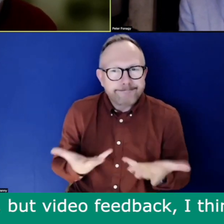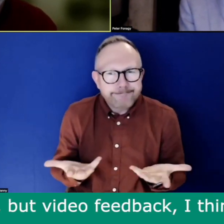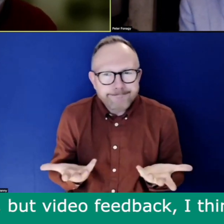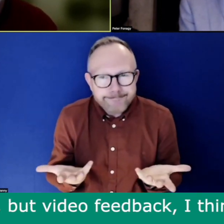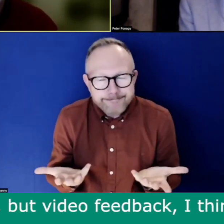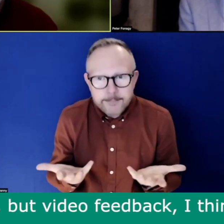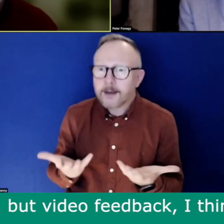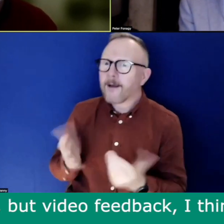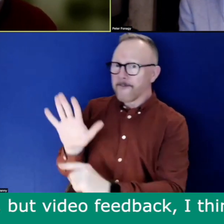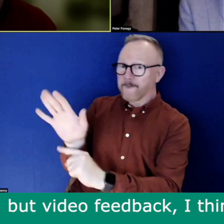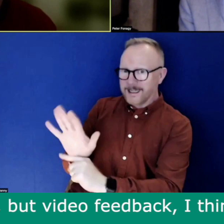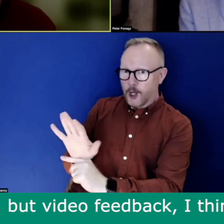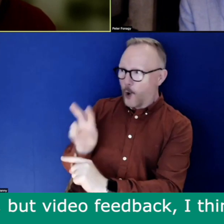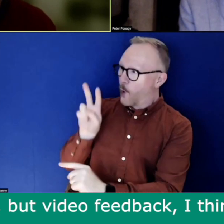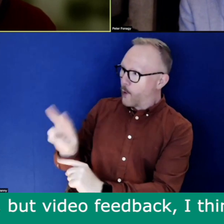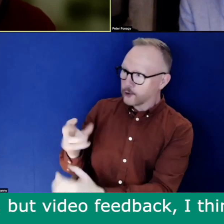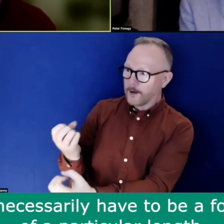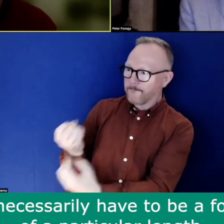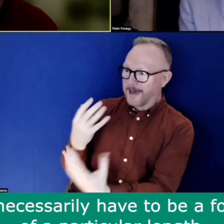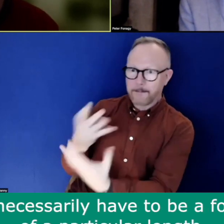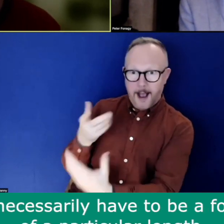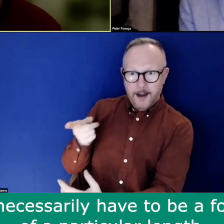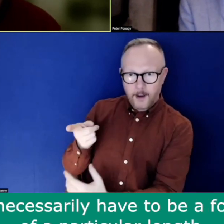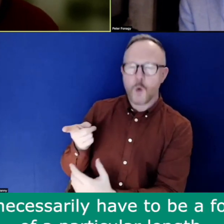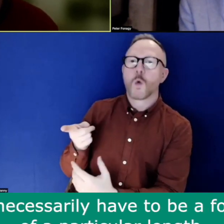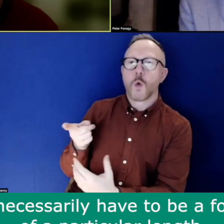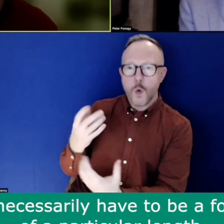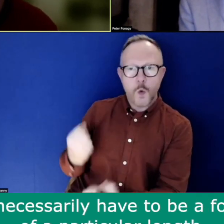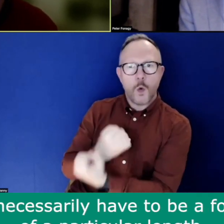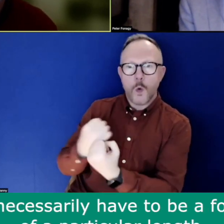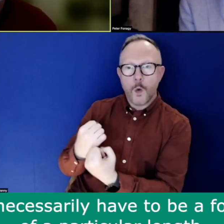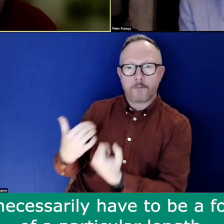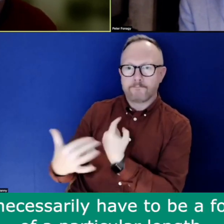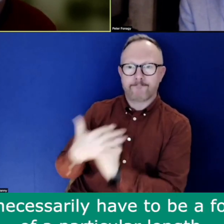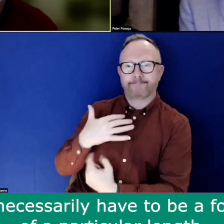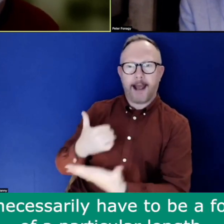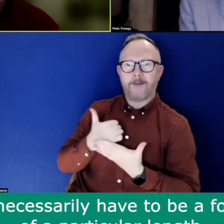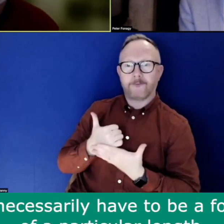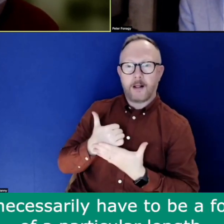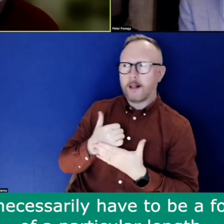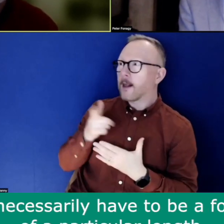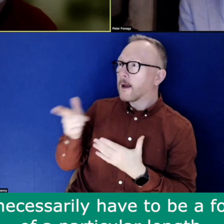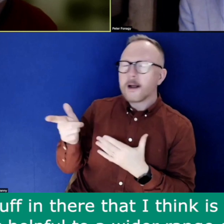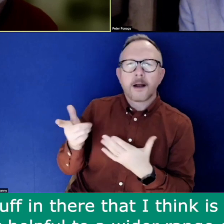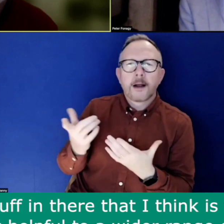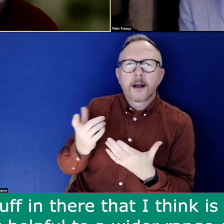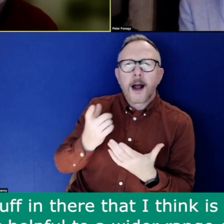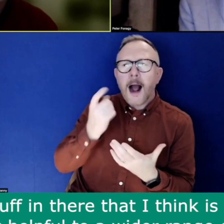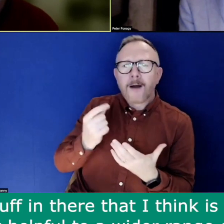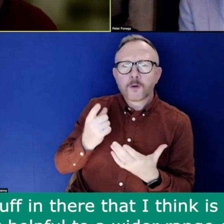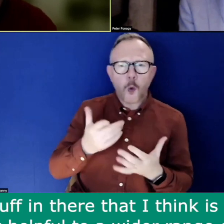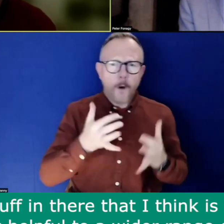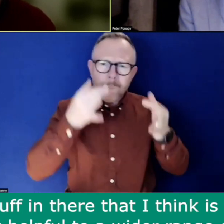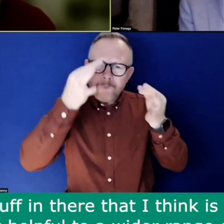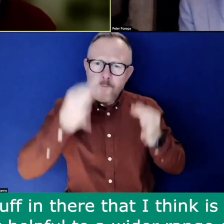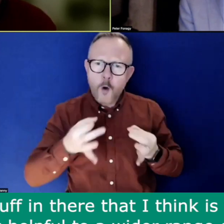video feedback, I think, really can be helpful. And that doesn't necessarily have to be a formal intervention of a particular length. There's some general